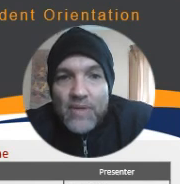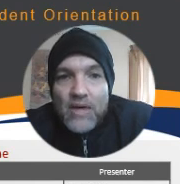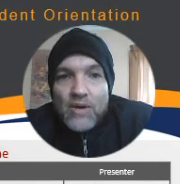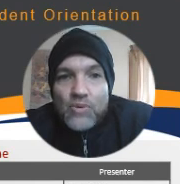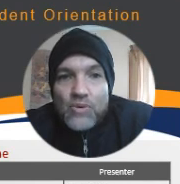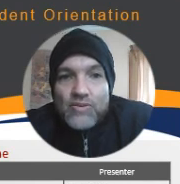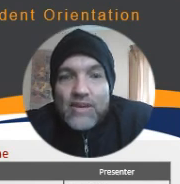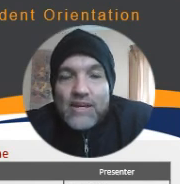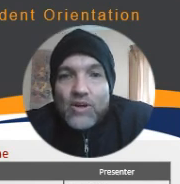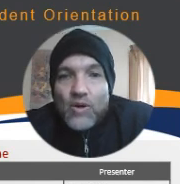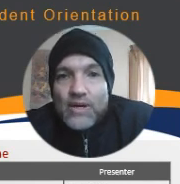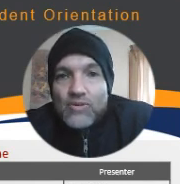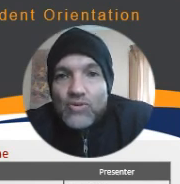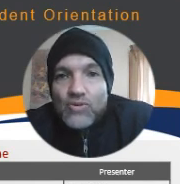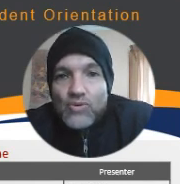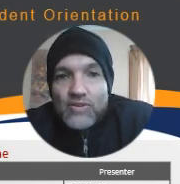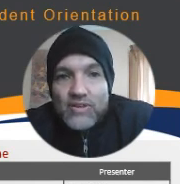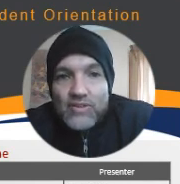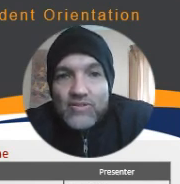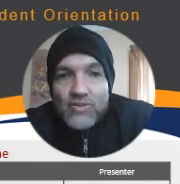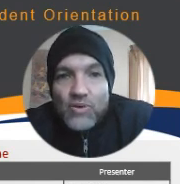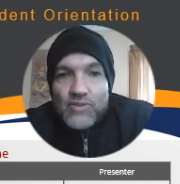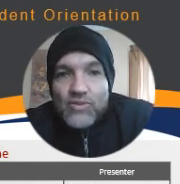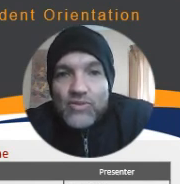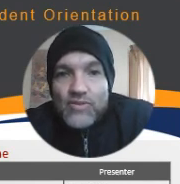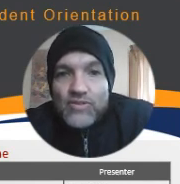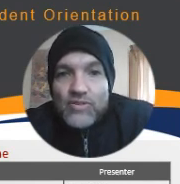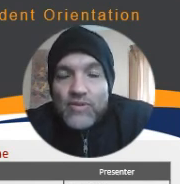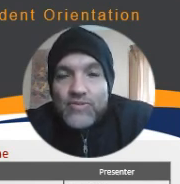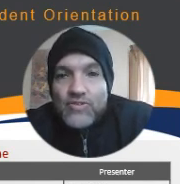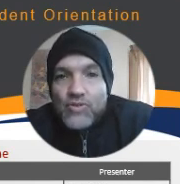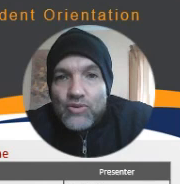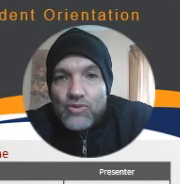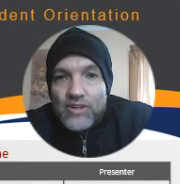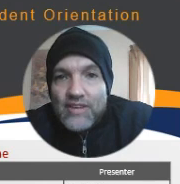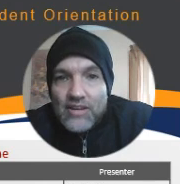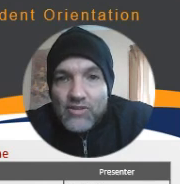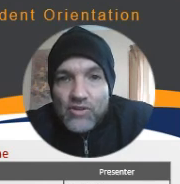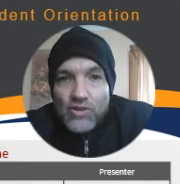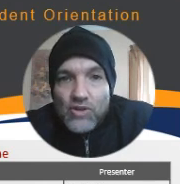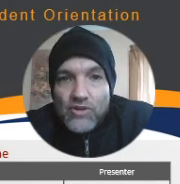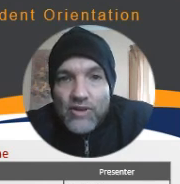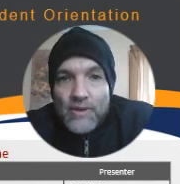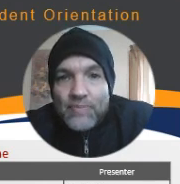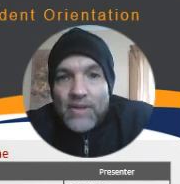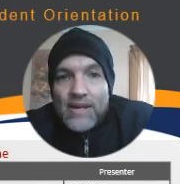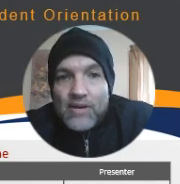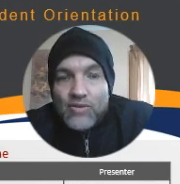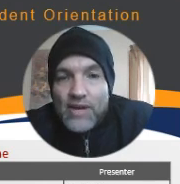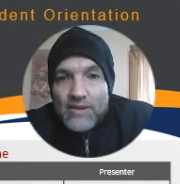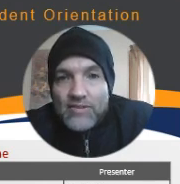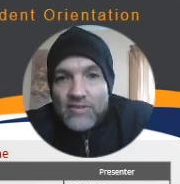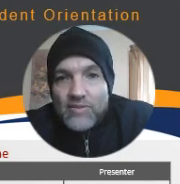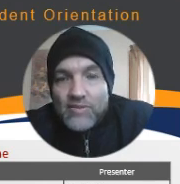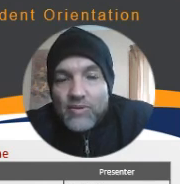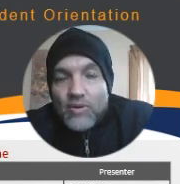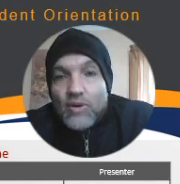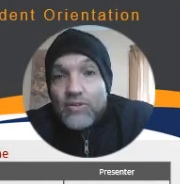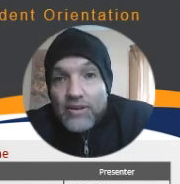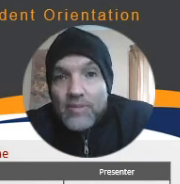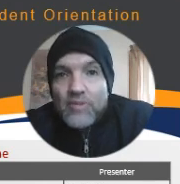Fabana, who is then going to discuss the role and services of the Student Retention Unit and how to access